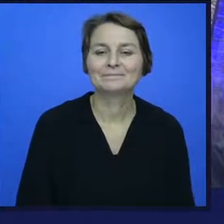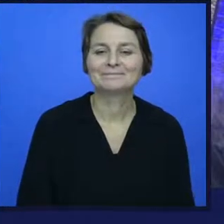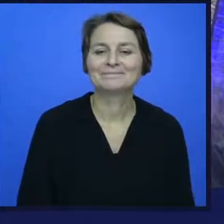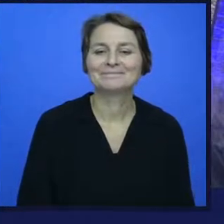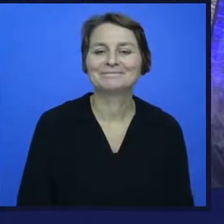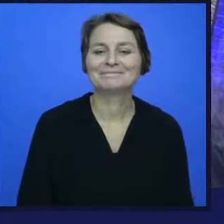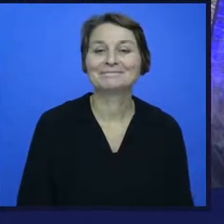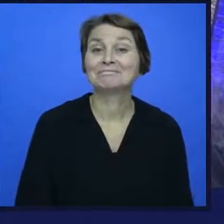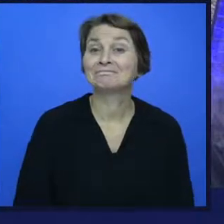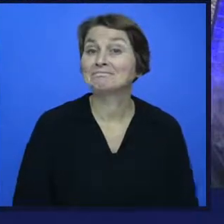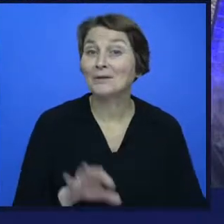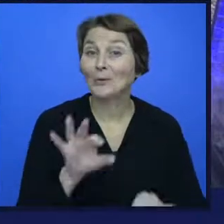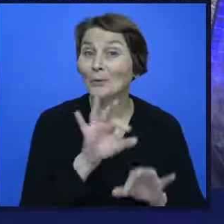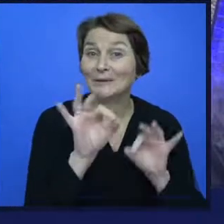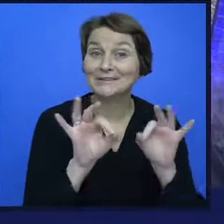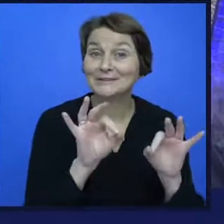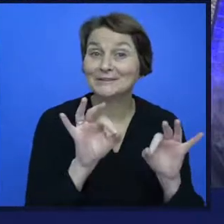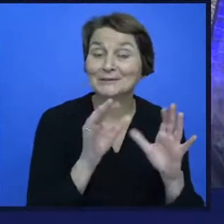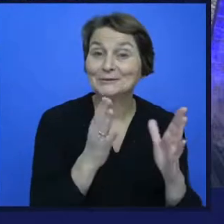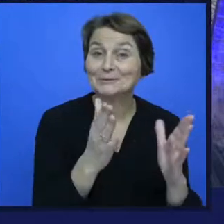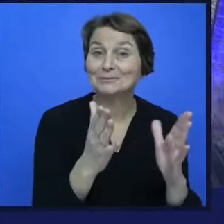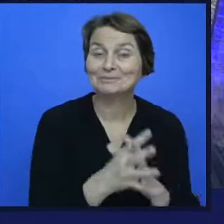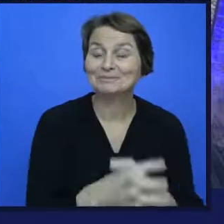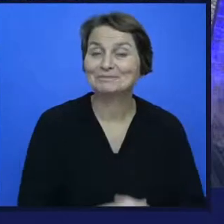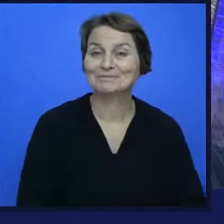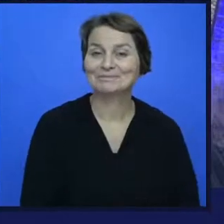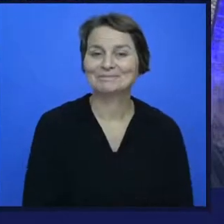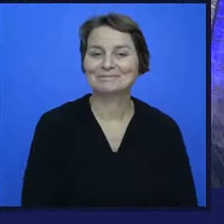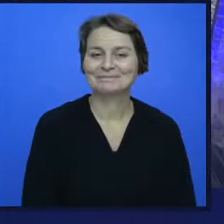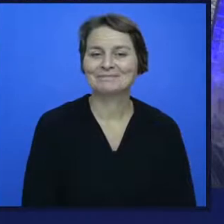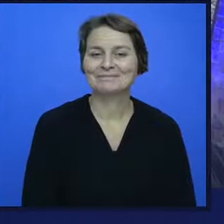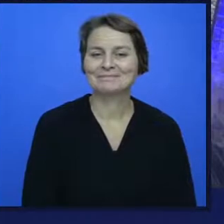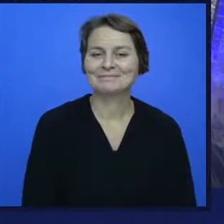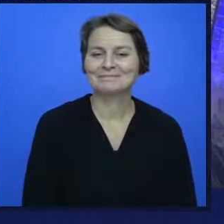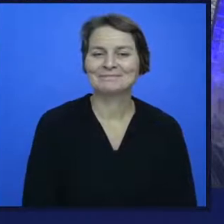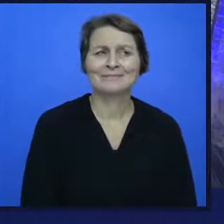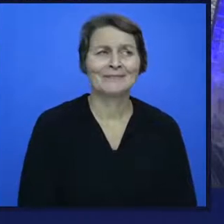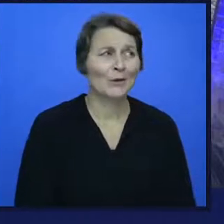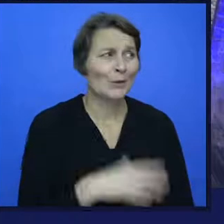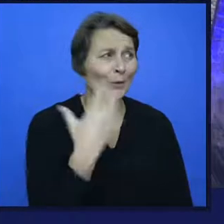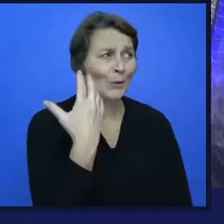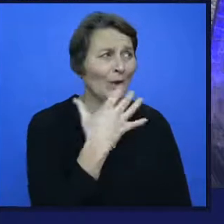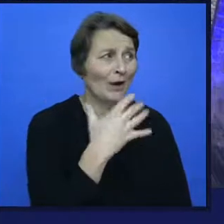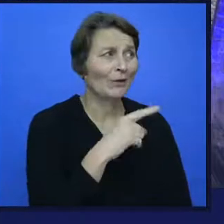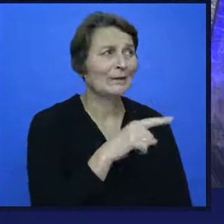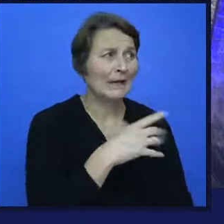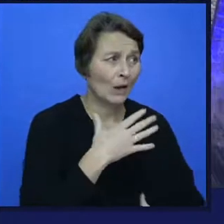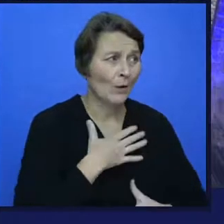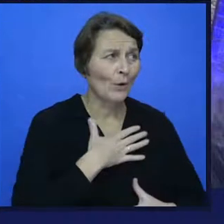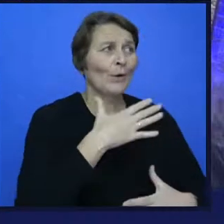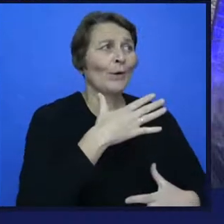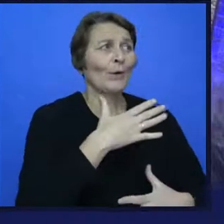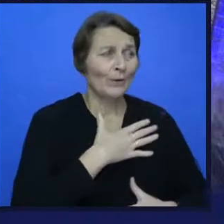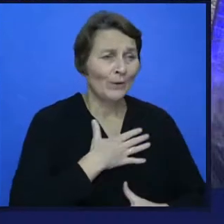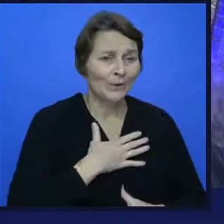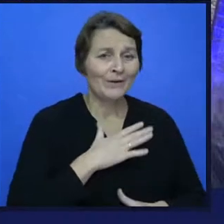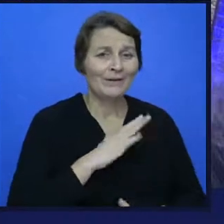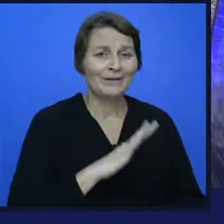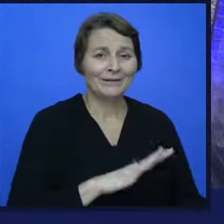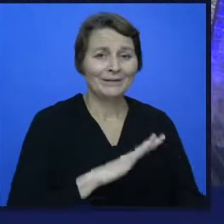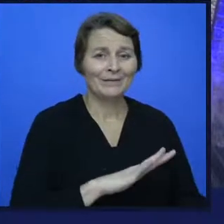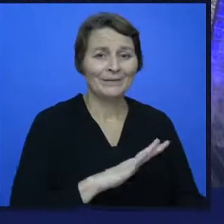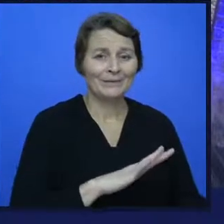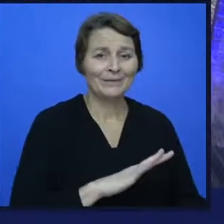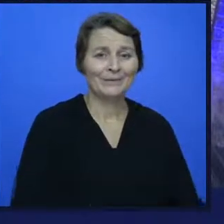Any questions so far? Wow. You should definitely take a breather. That's like, yeah, 4 years of maths